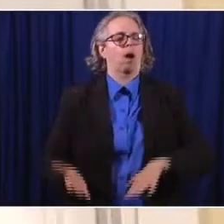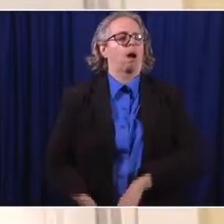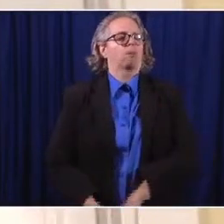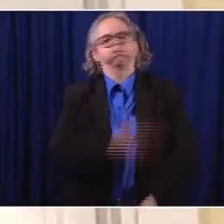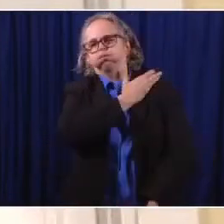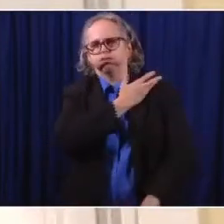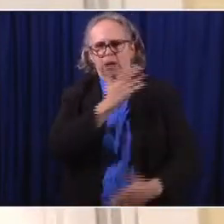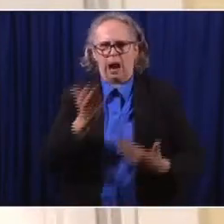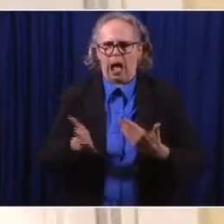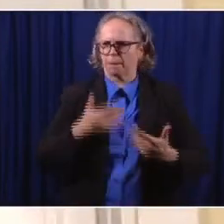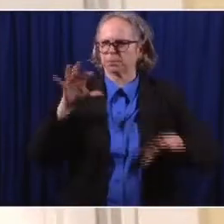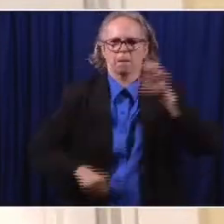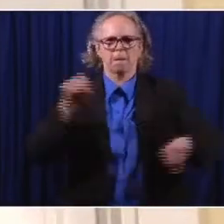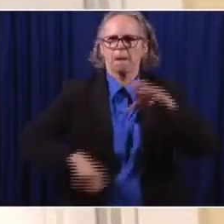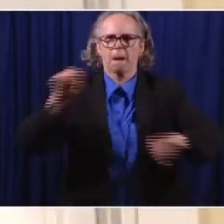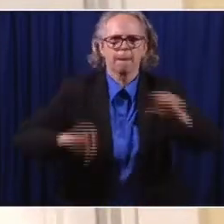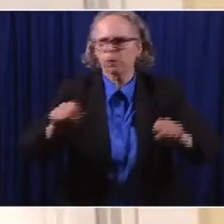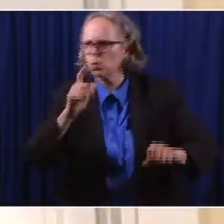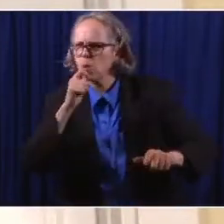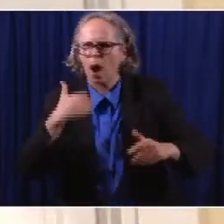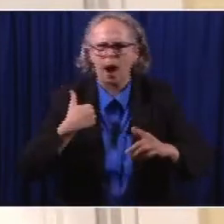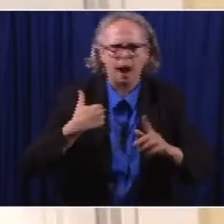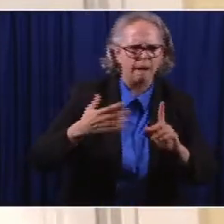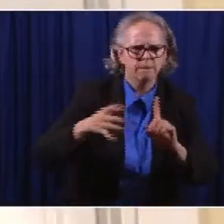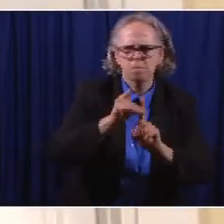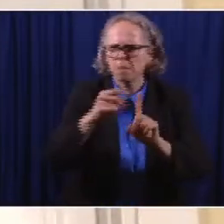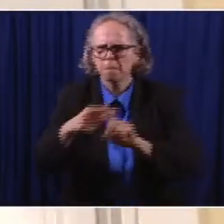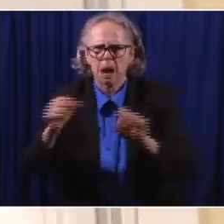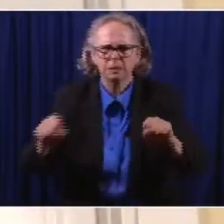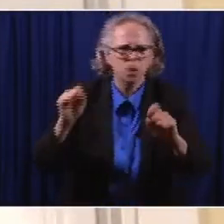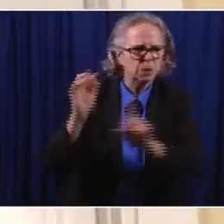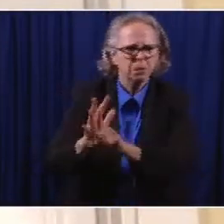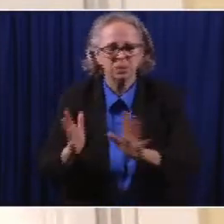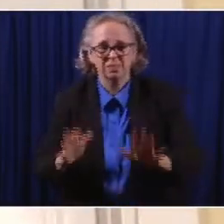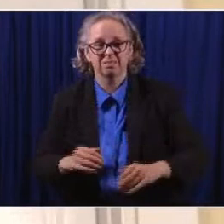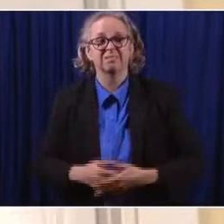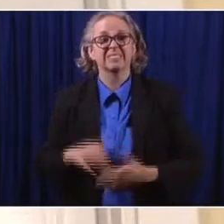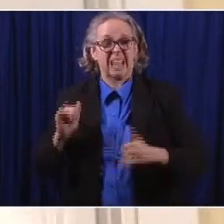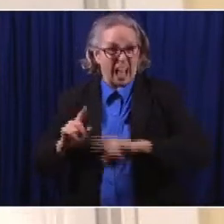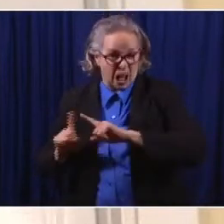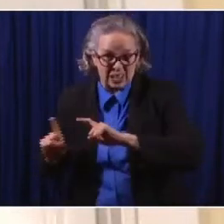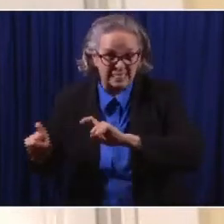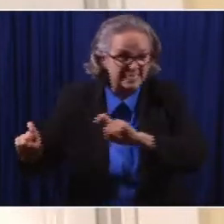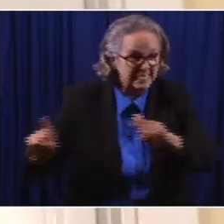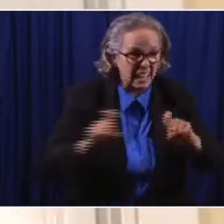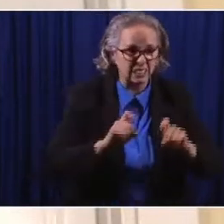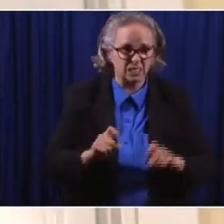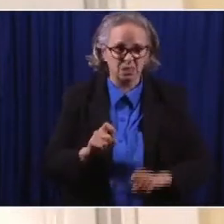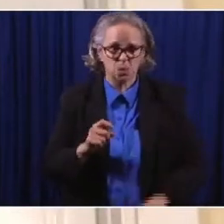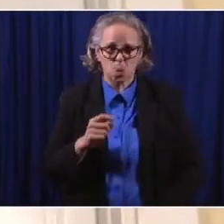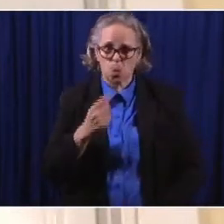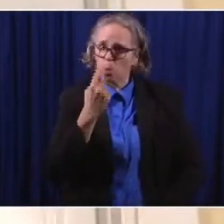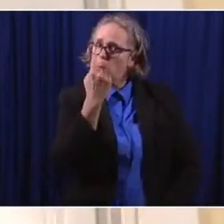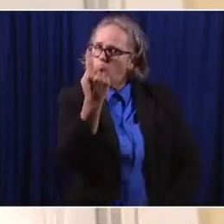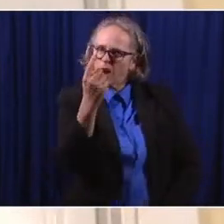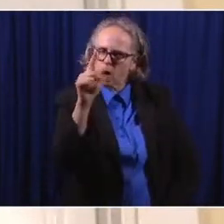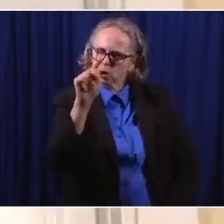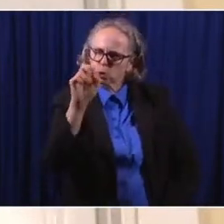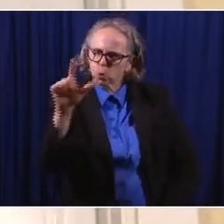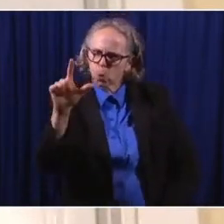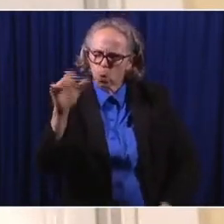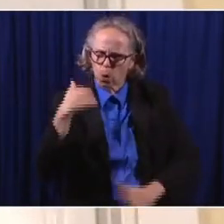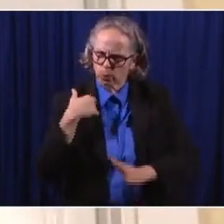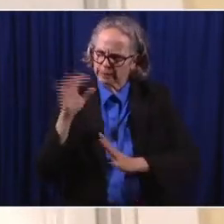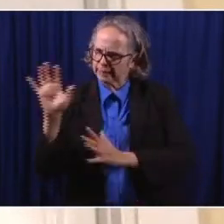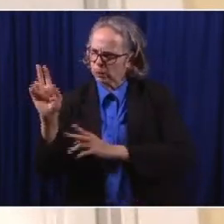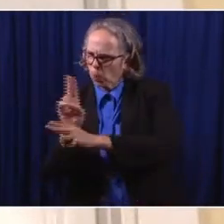we are also aggressively applying other strategies to flatten the curve and reverse our trend. First, we are grateful to Butler County